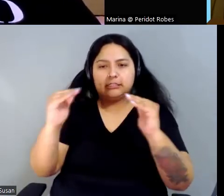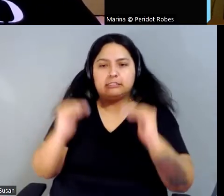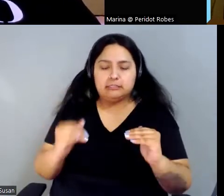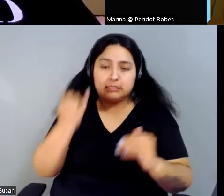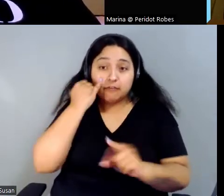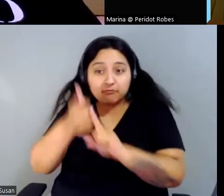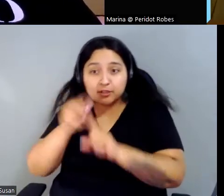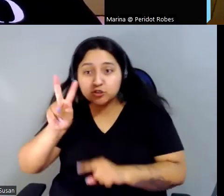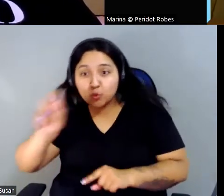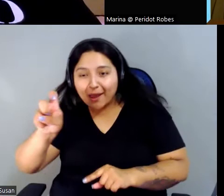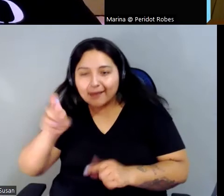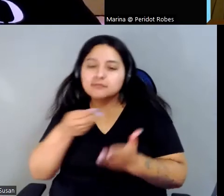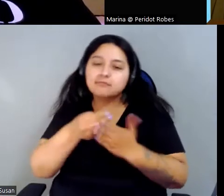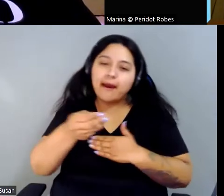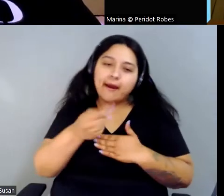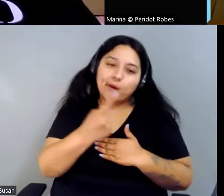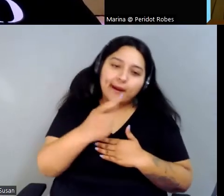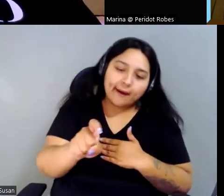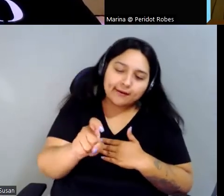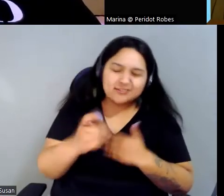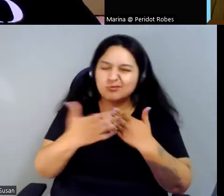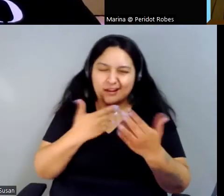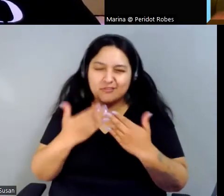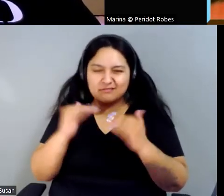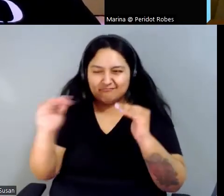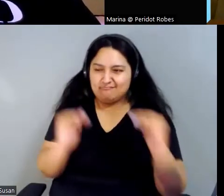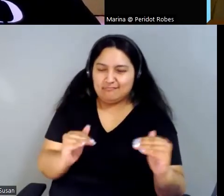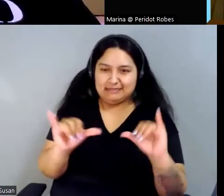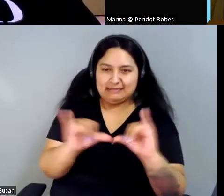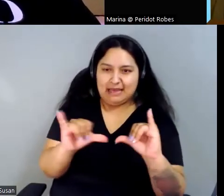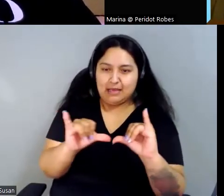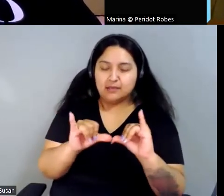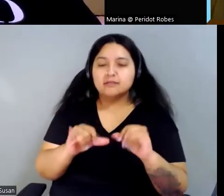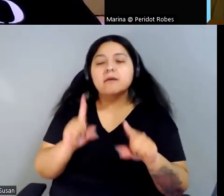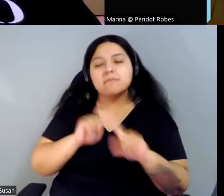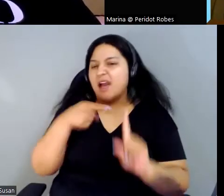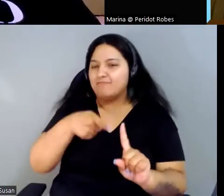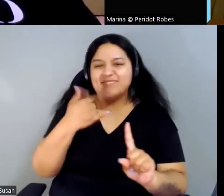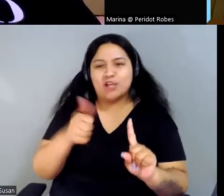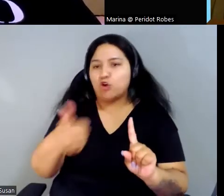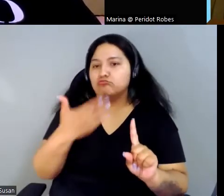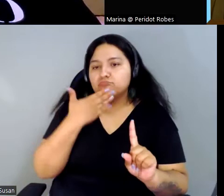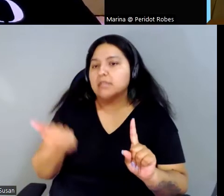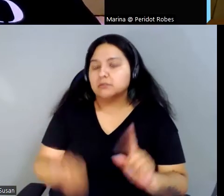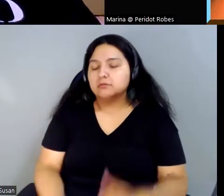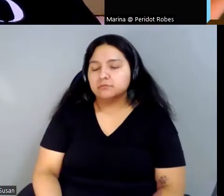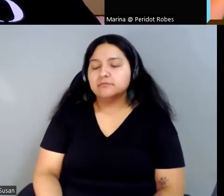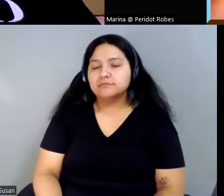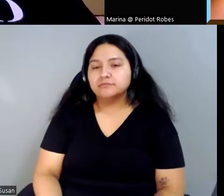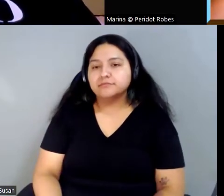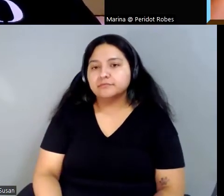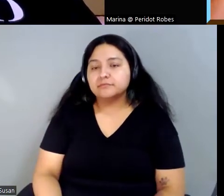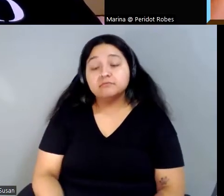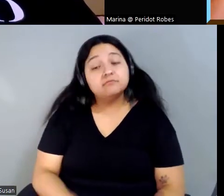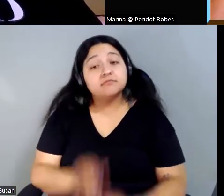panties. But yeah, if you're looking for something immediate, those are the ones that I found have been the best. And okay, that's